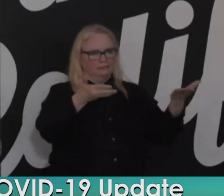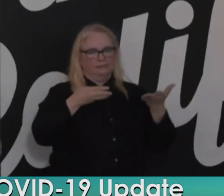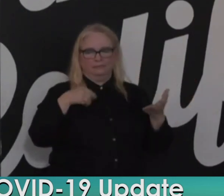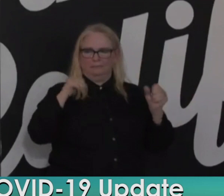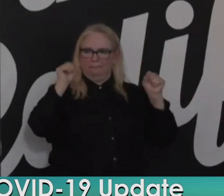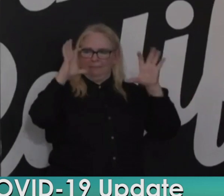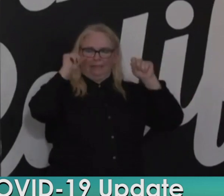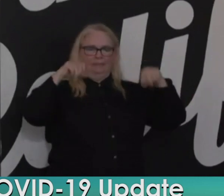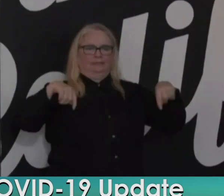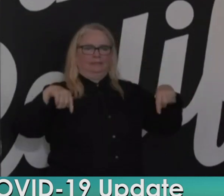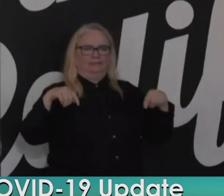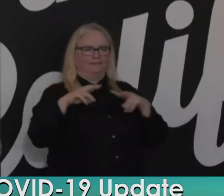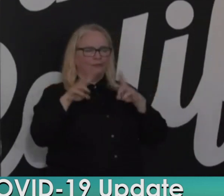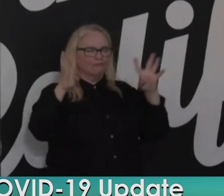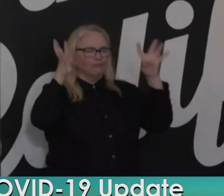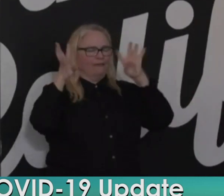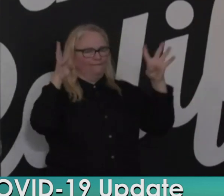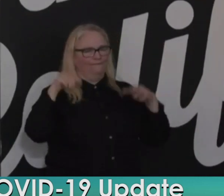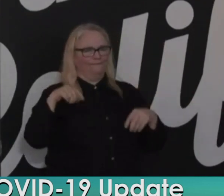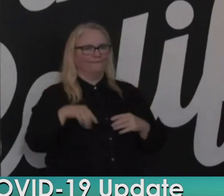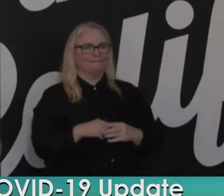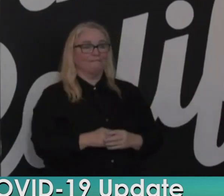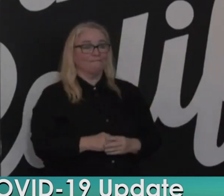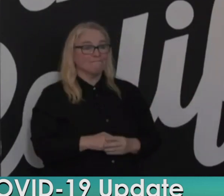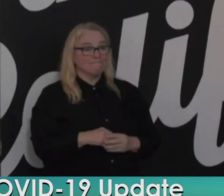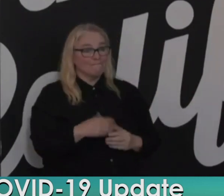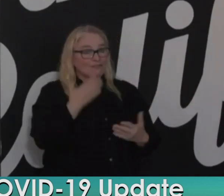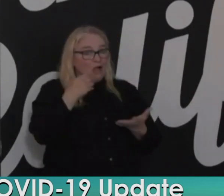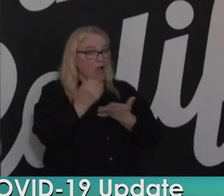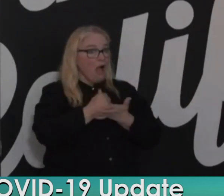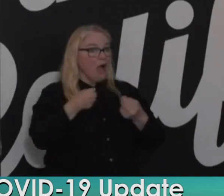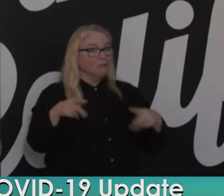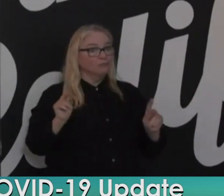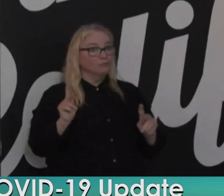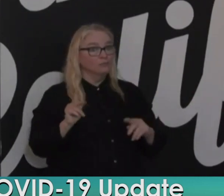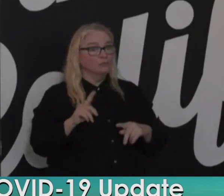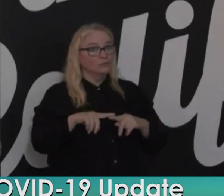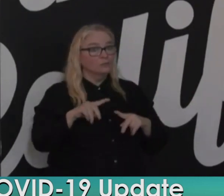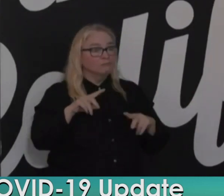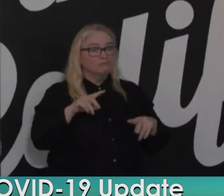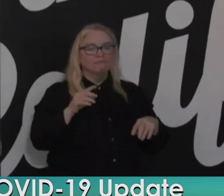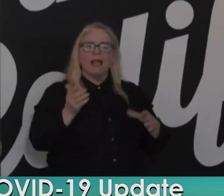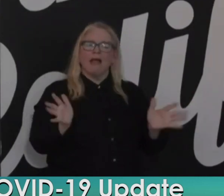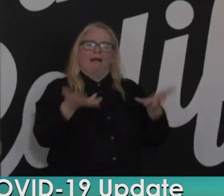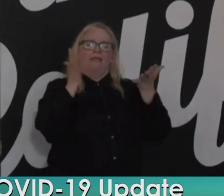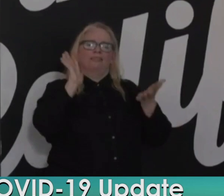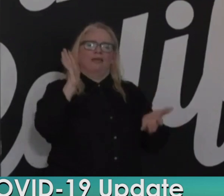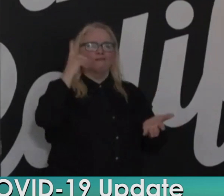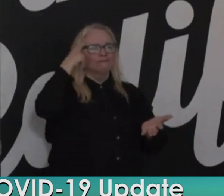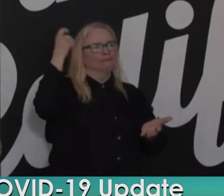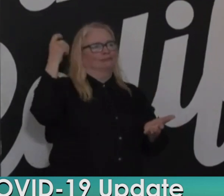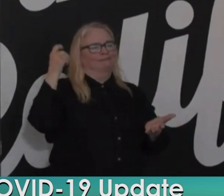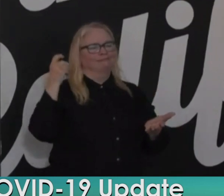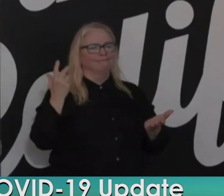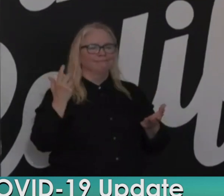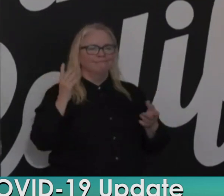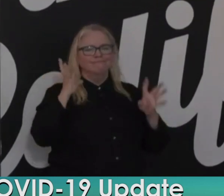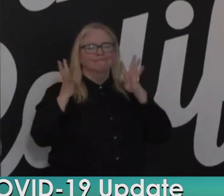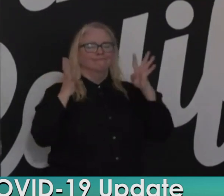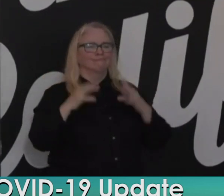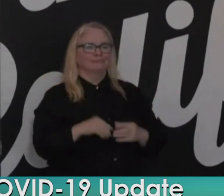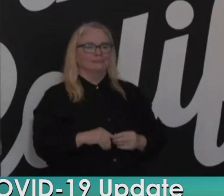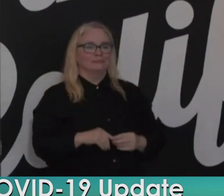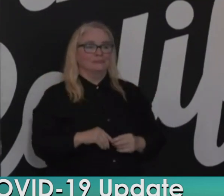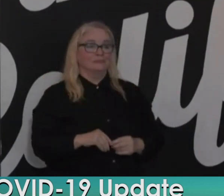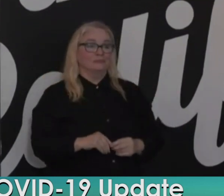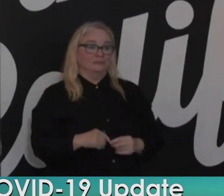create opportunities and create, manifest dreams at the end of the day. Because at the end of the day, I can say this as a small business